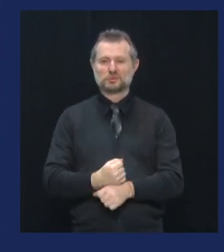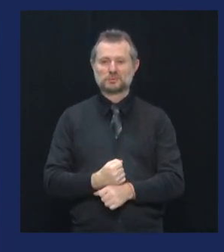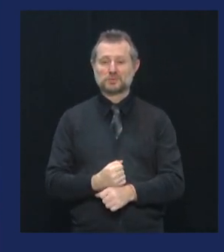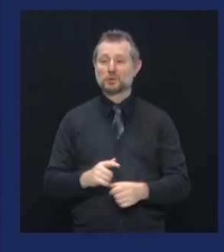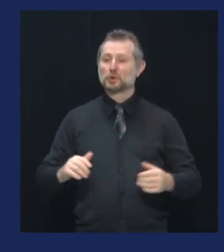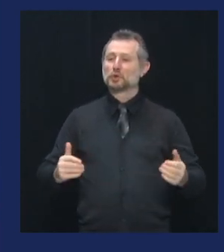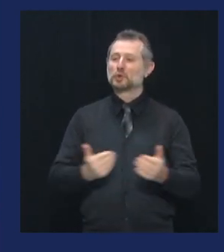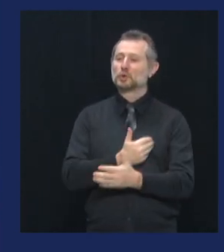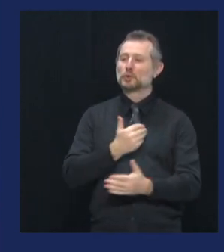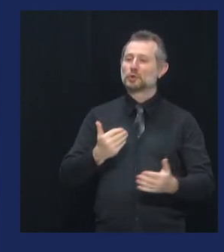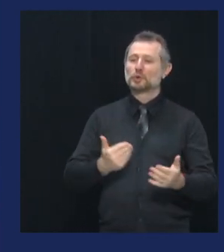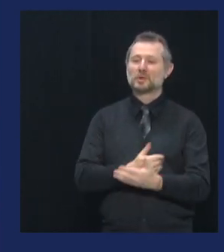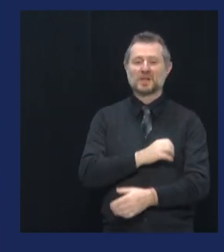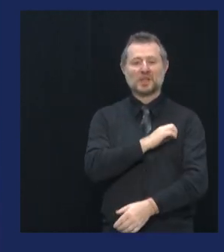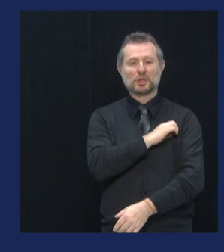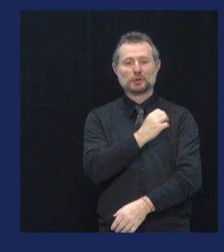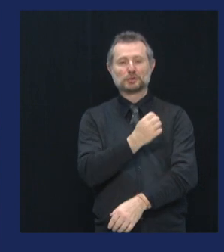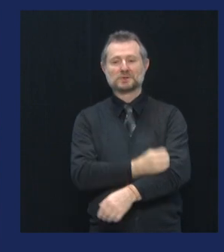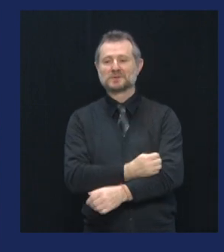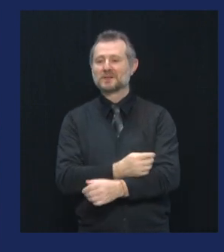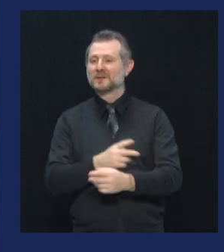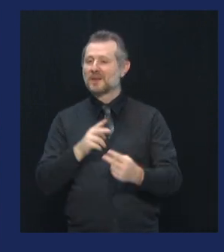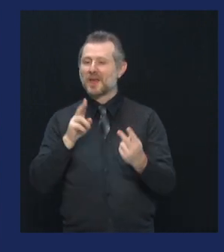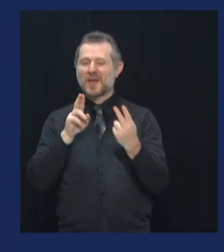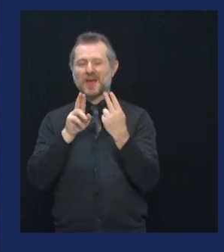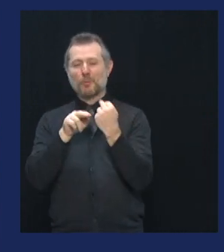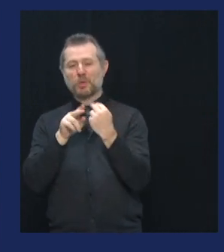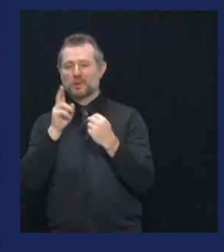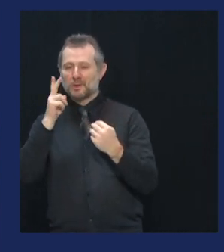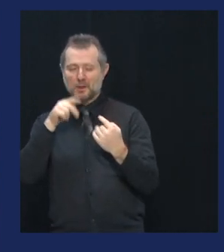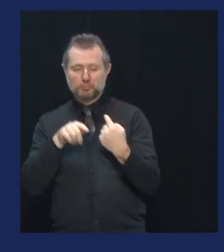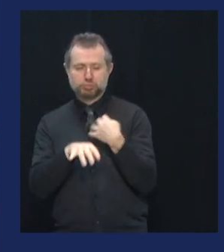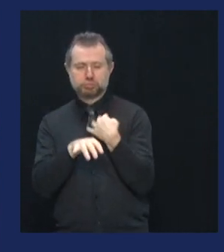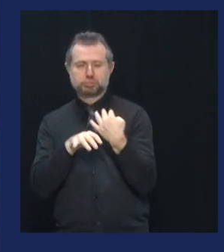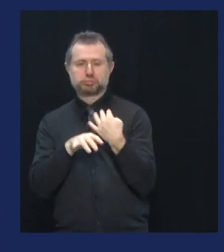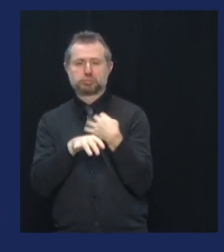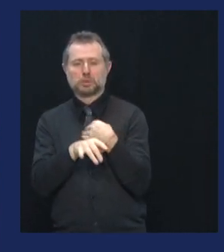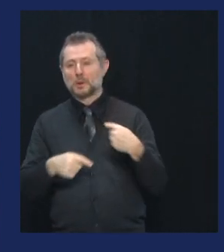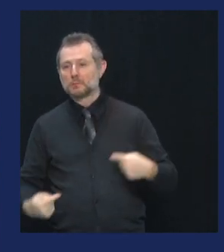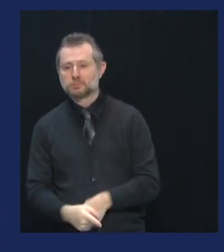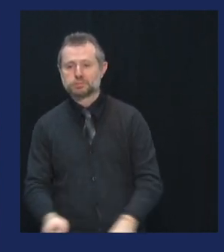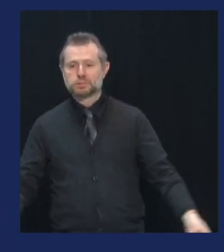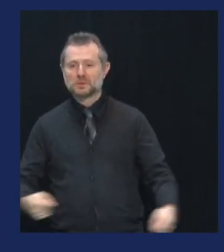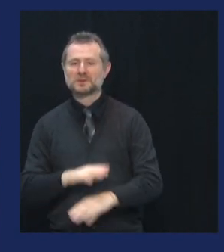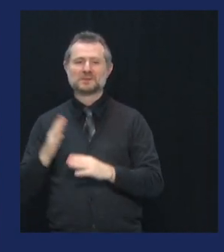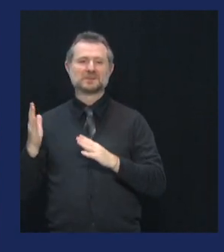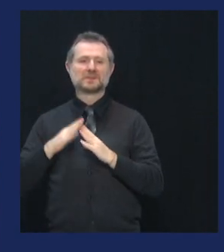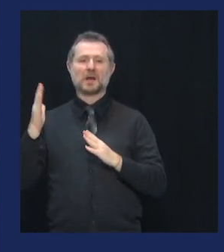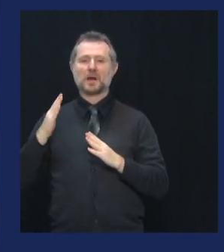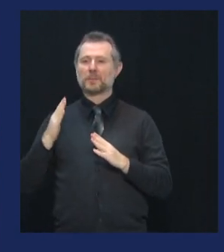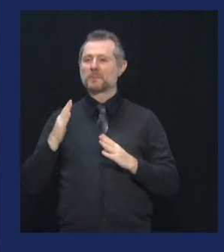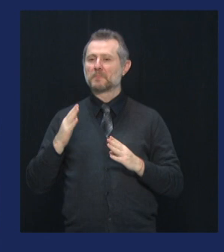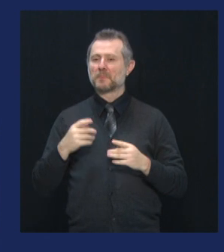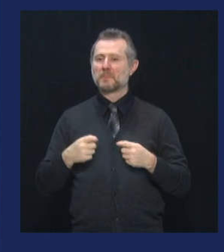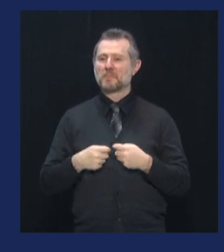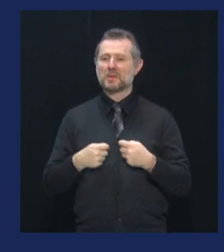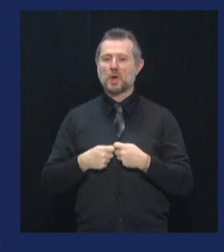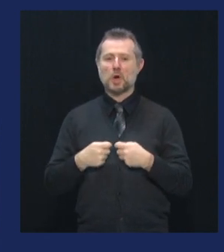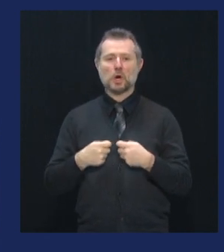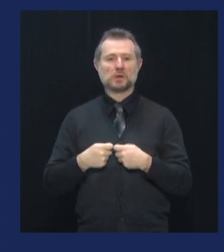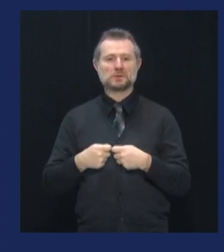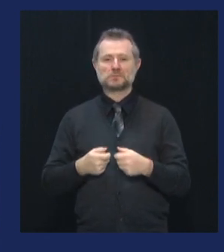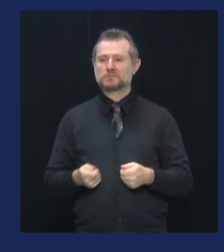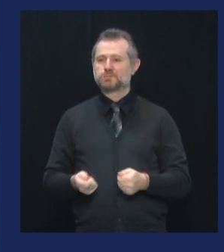be optimized by a state-of-the-art battery storage facility. Batteries will allow